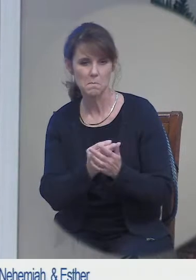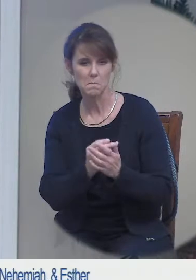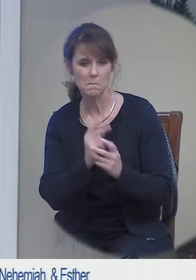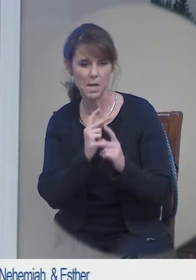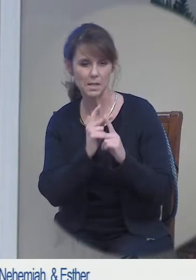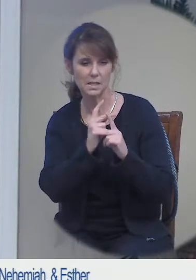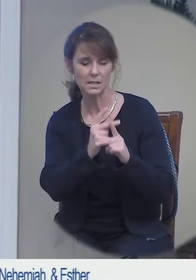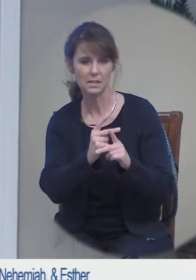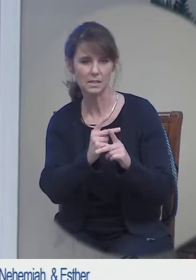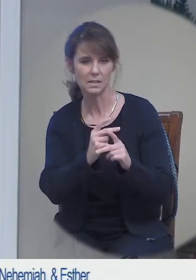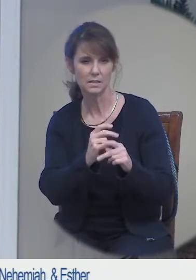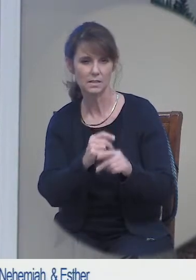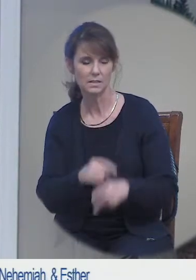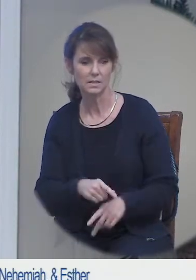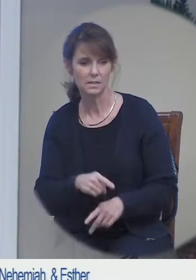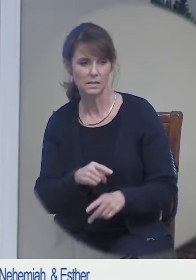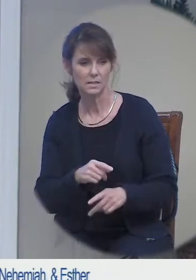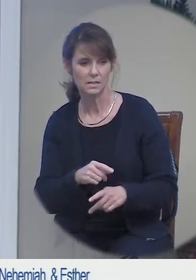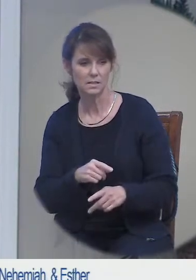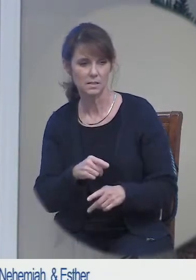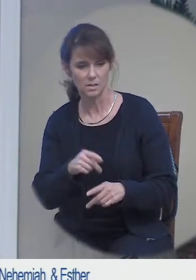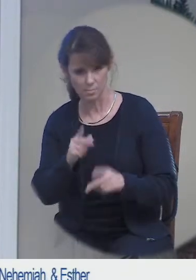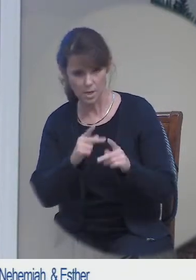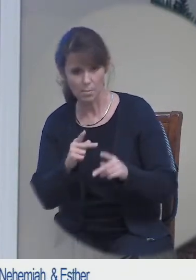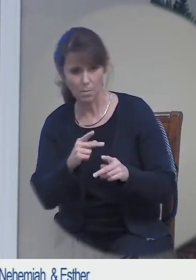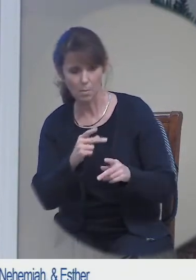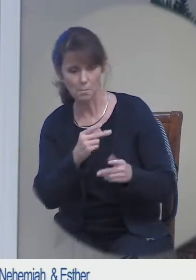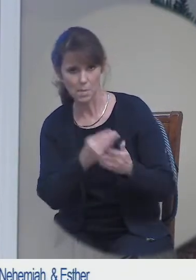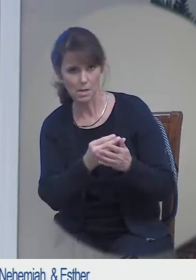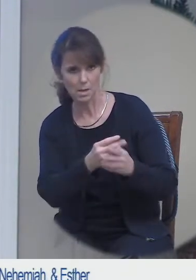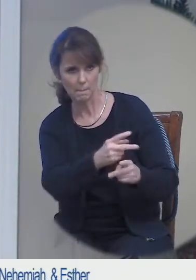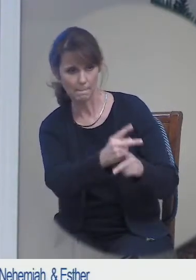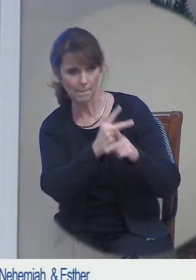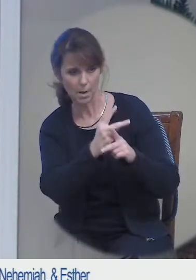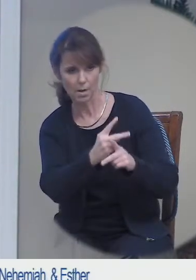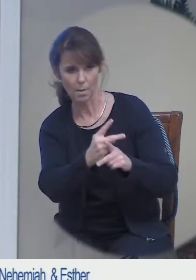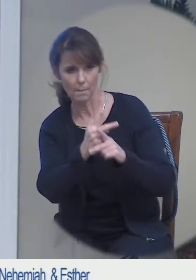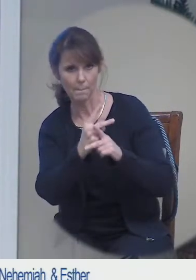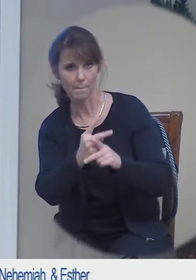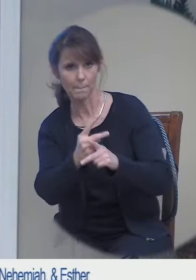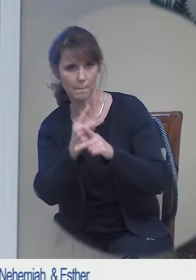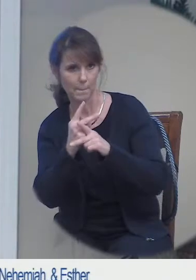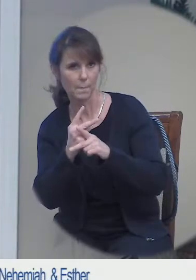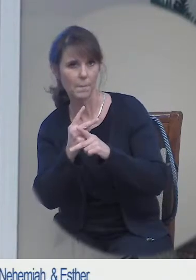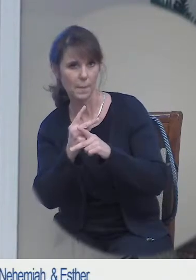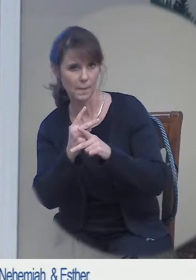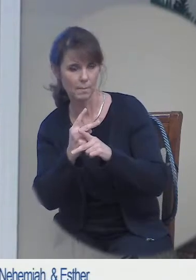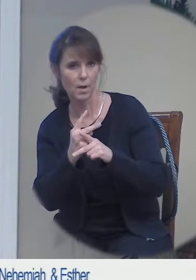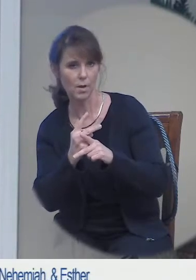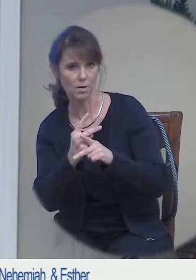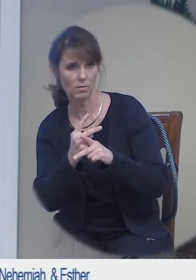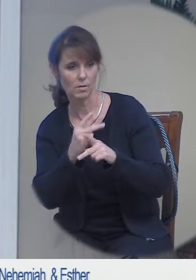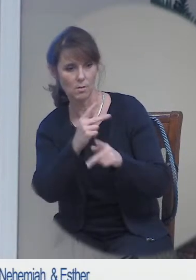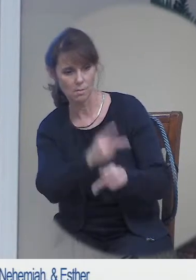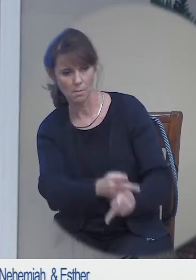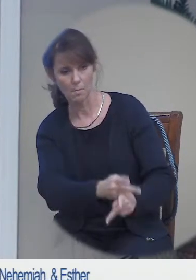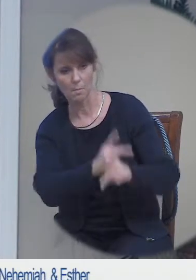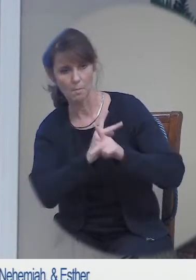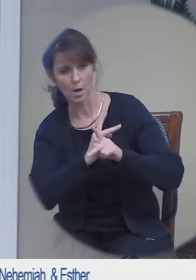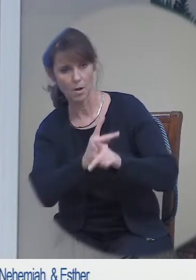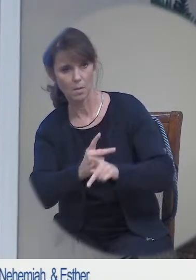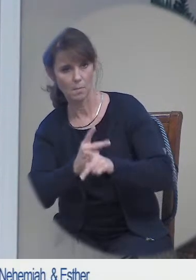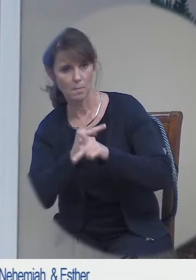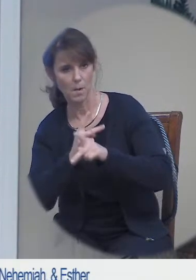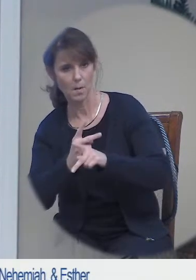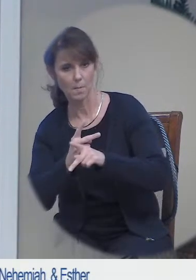Victor probably knows more about all that than I do, but I'm just going to, every area that's impoverished or has some socioeconomic